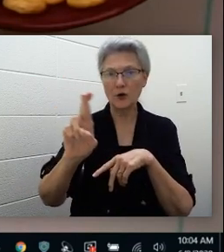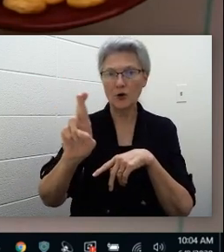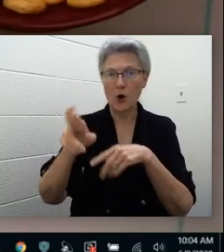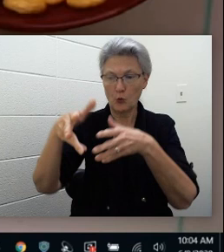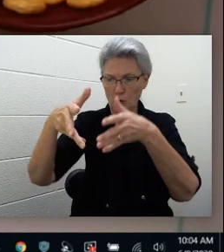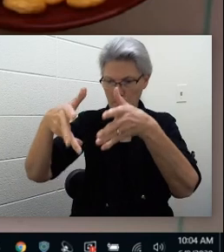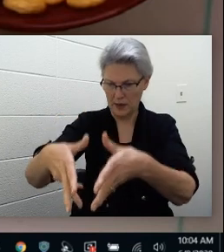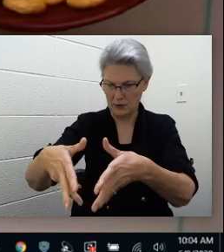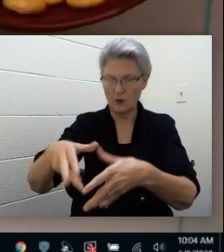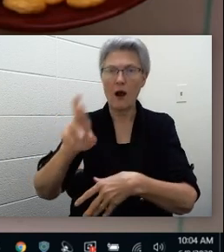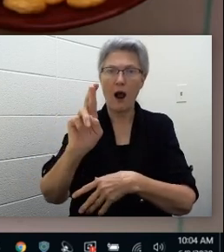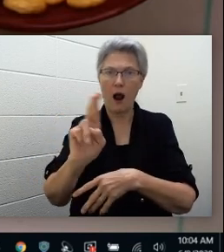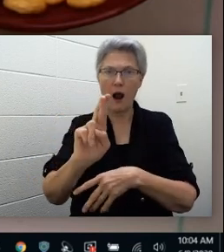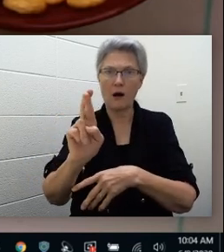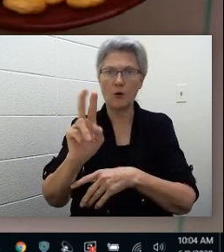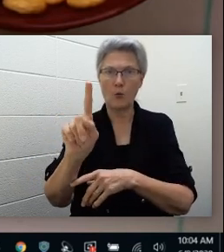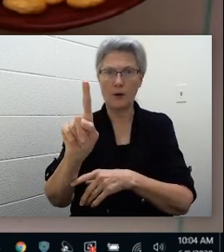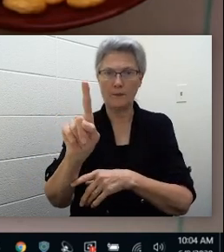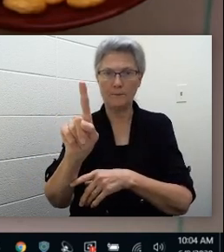or R, of 1.